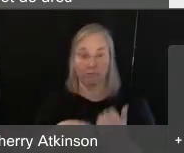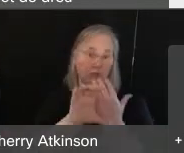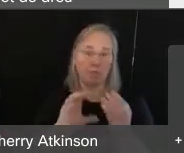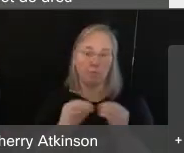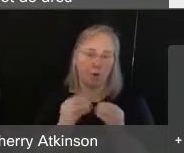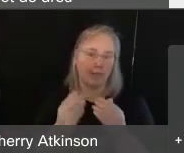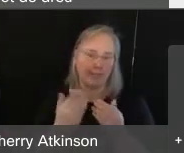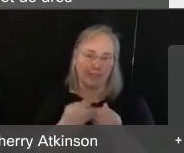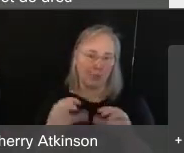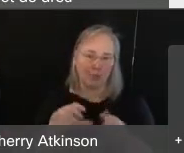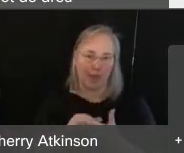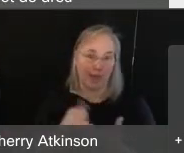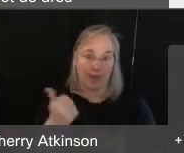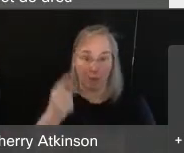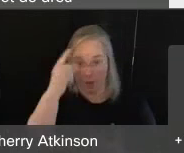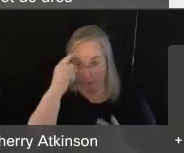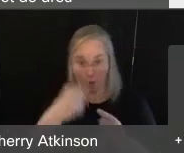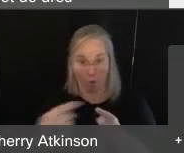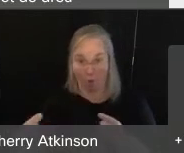that.